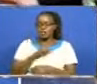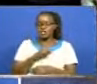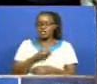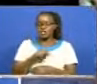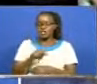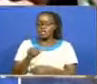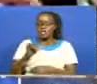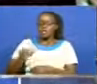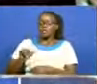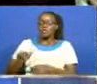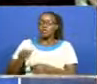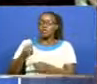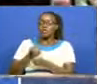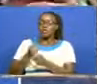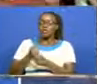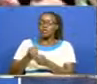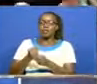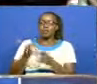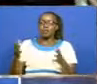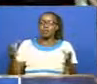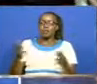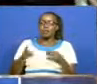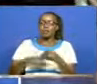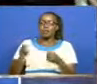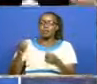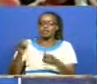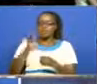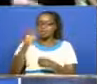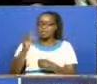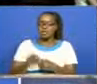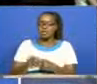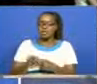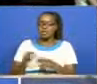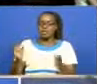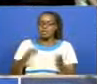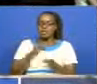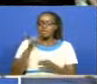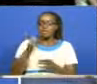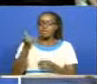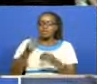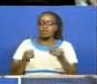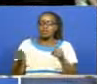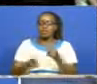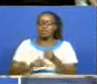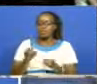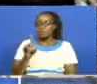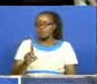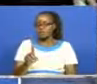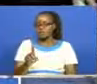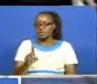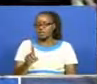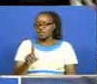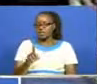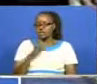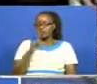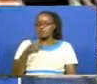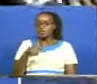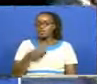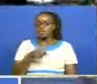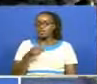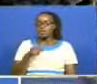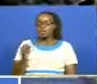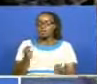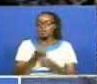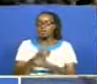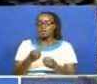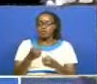are so massive, 70% will not be completed in a month's time. So that convinced us that he's not capable, he